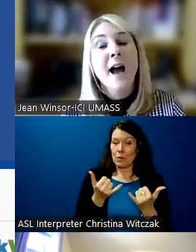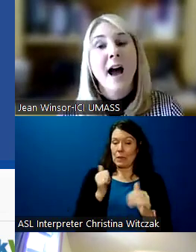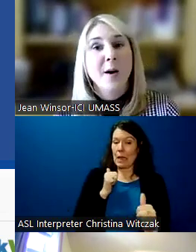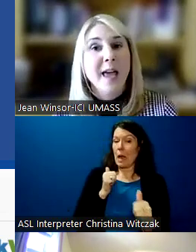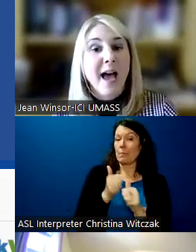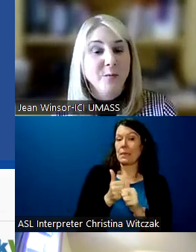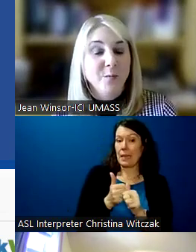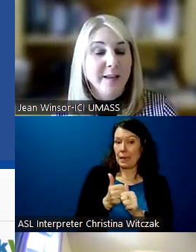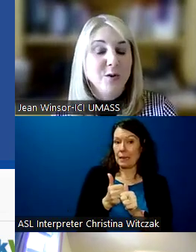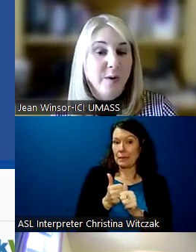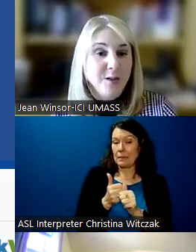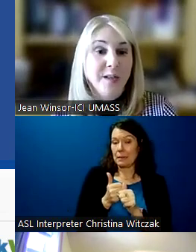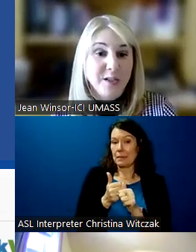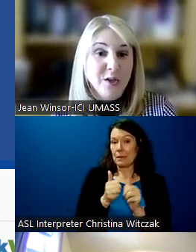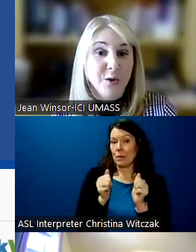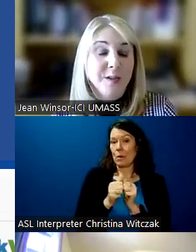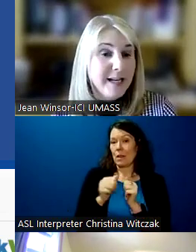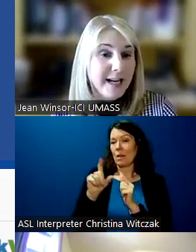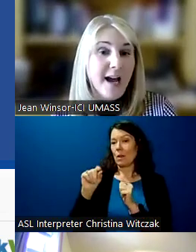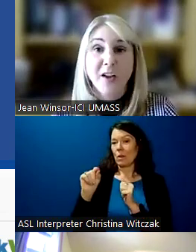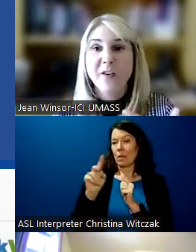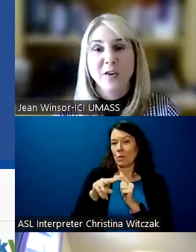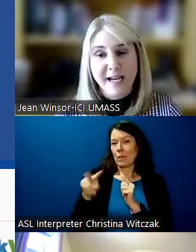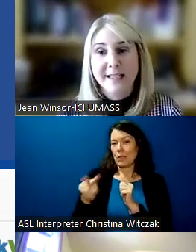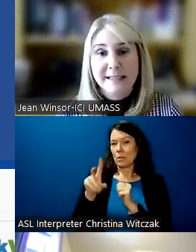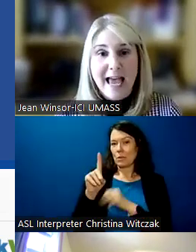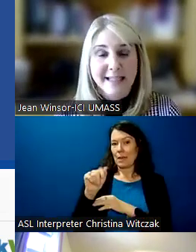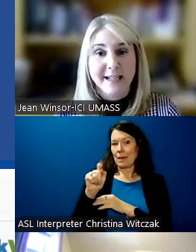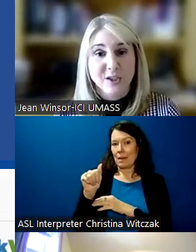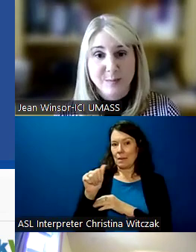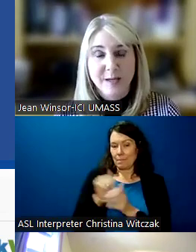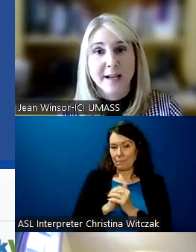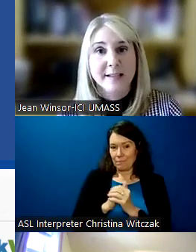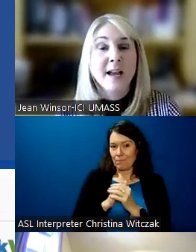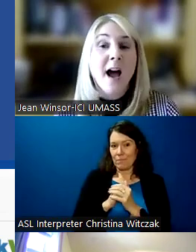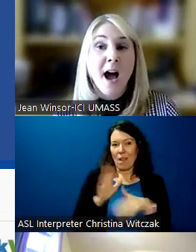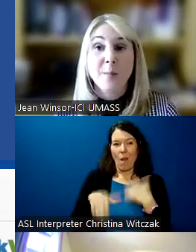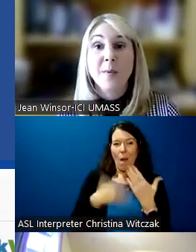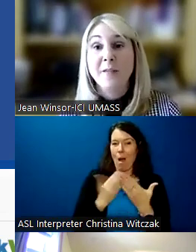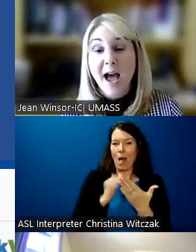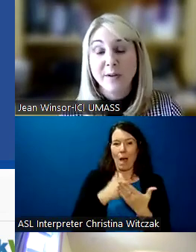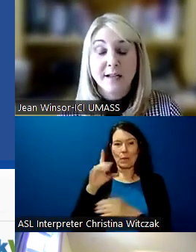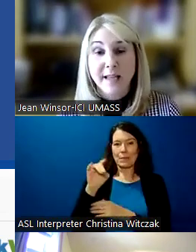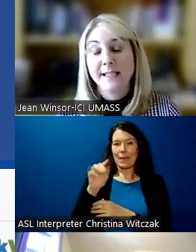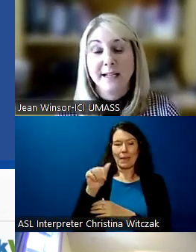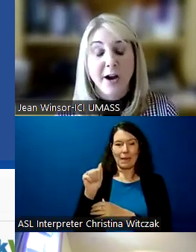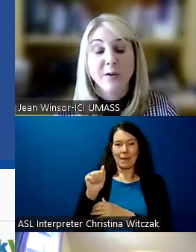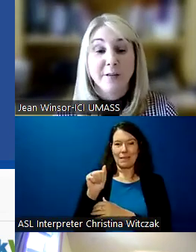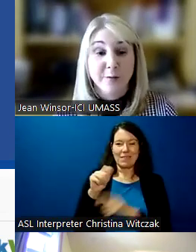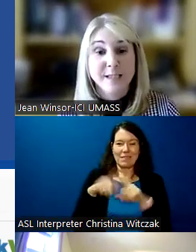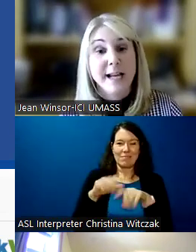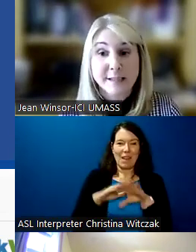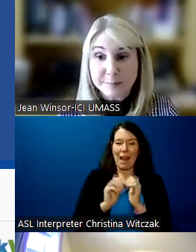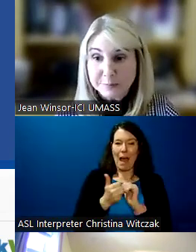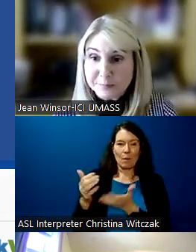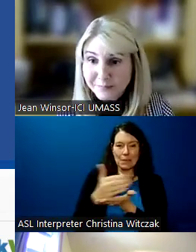updating that with 2022 data. All of our data is lag data just because of how it's collected in aggregate